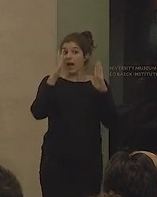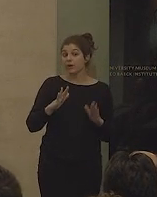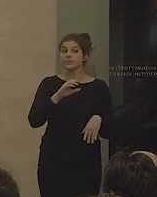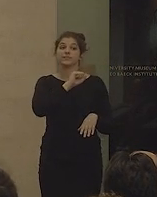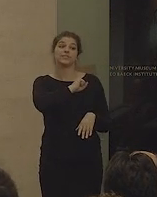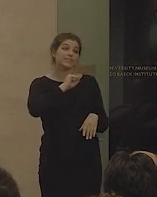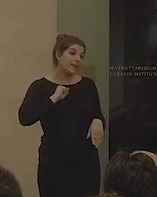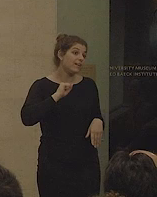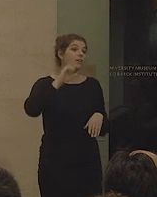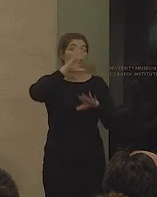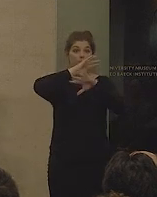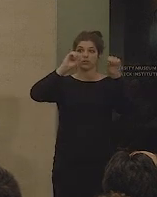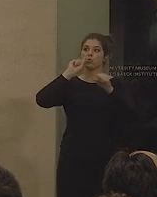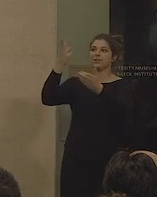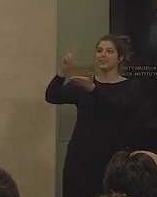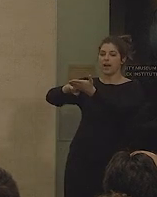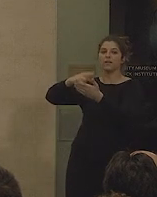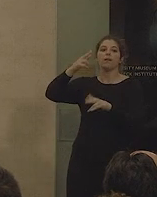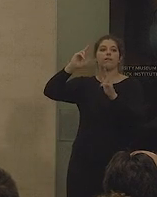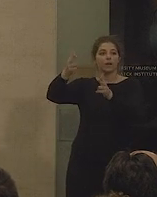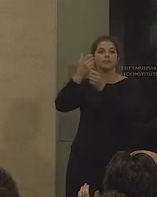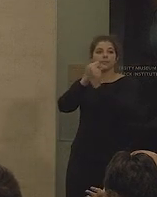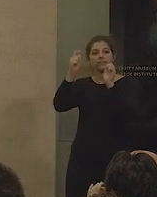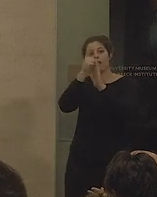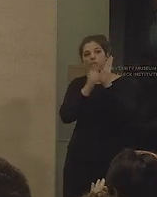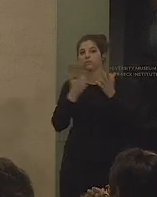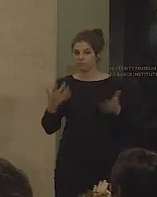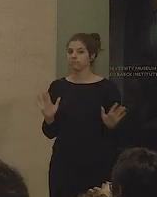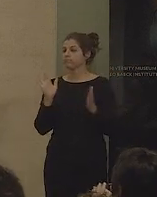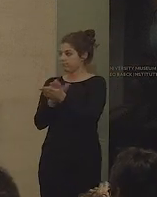and a President who are going to sign gun safety legislation.